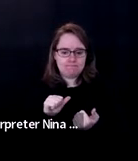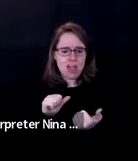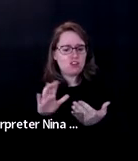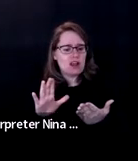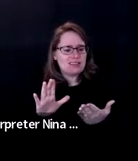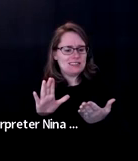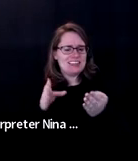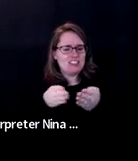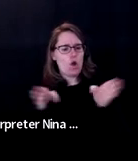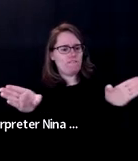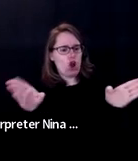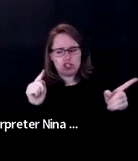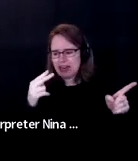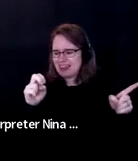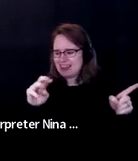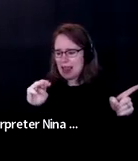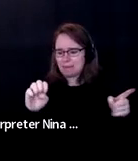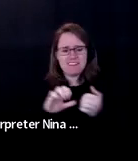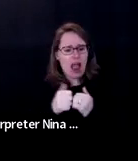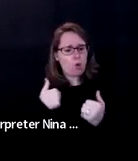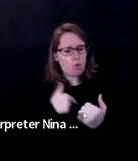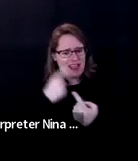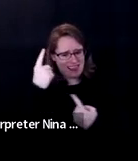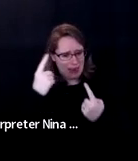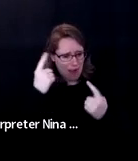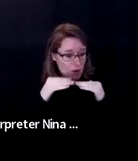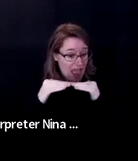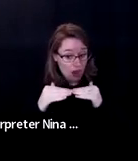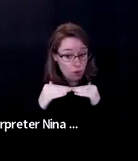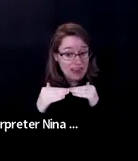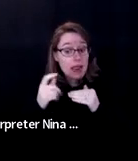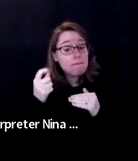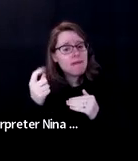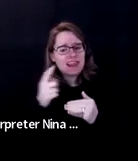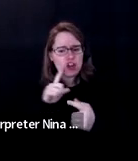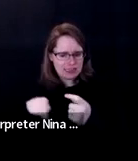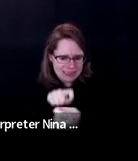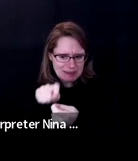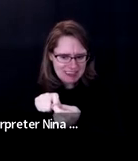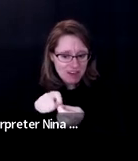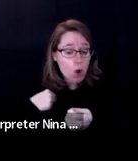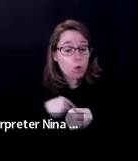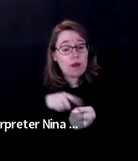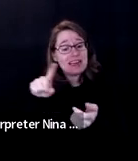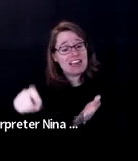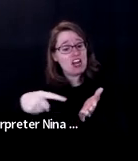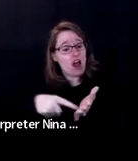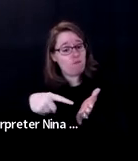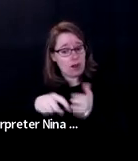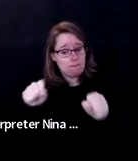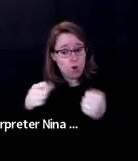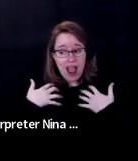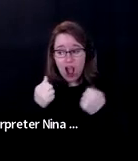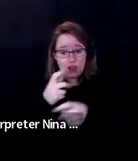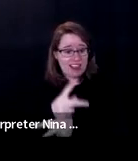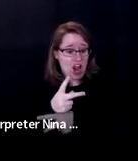themes of how we think about equity. But then there's a very specific, we need affordable health care for everyone. We need to focus on the